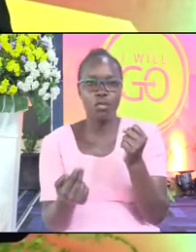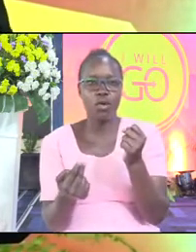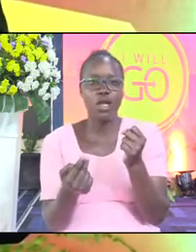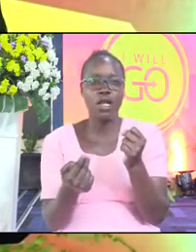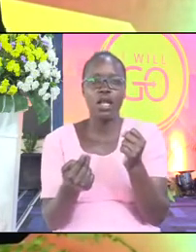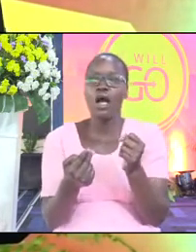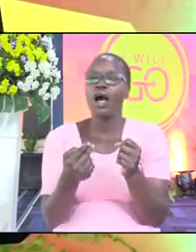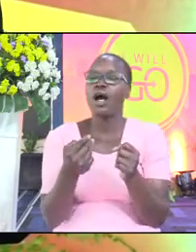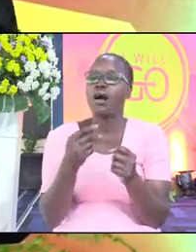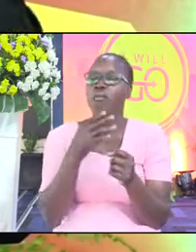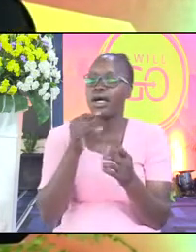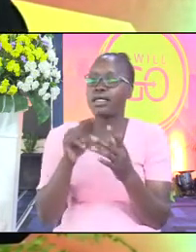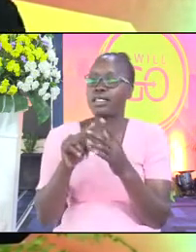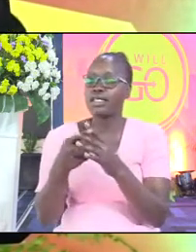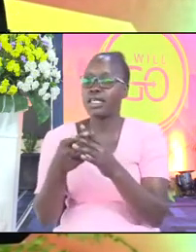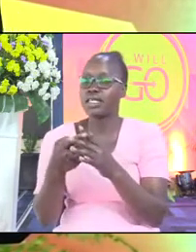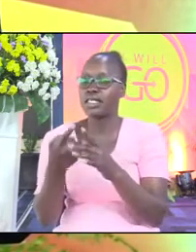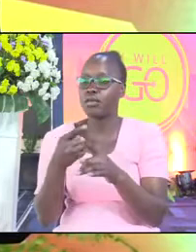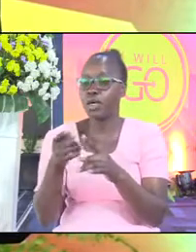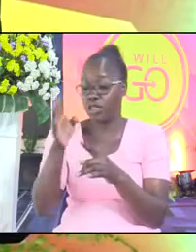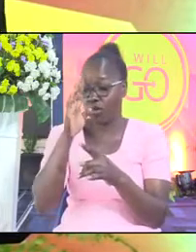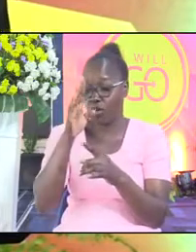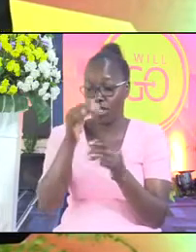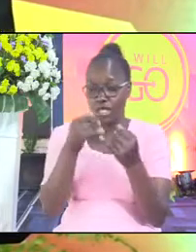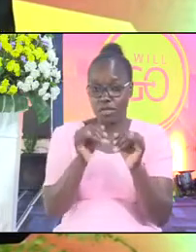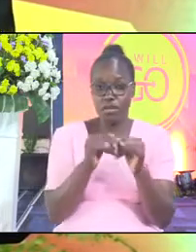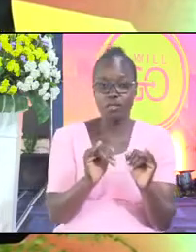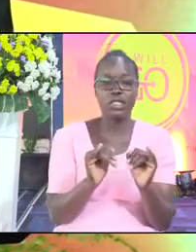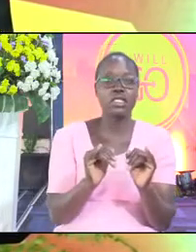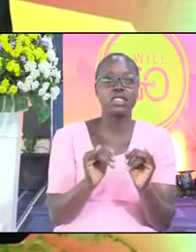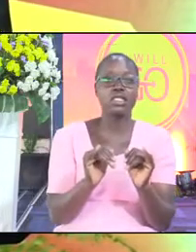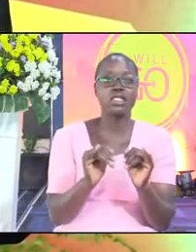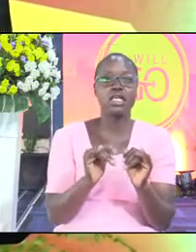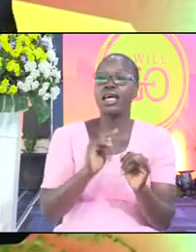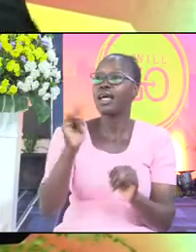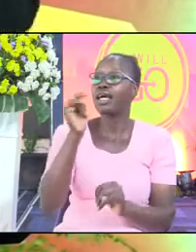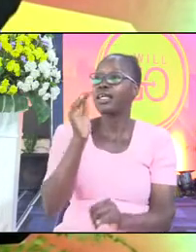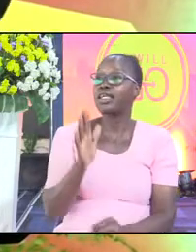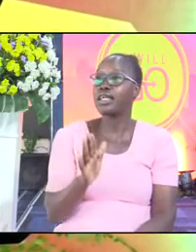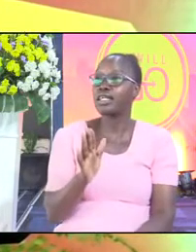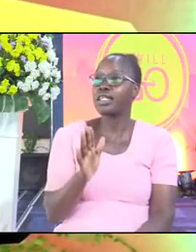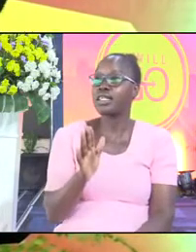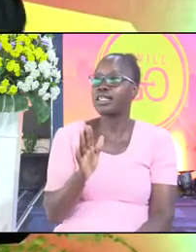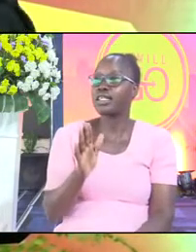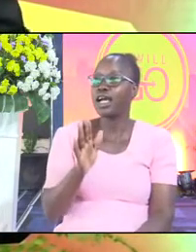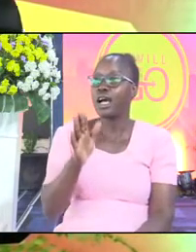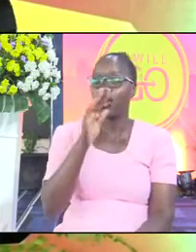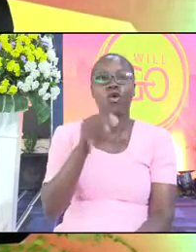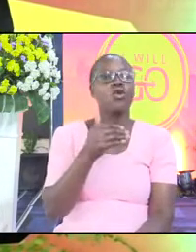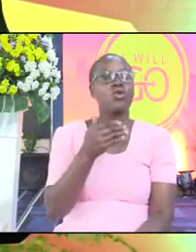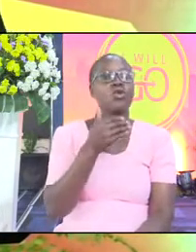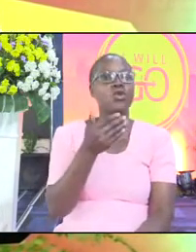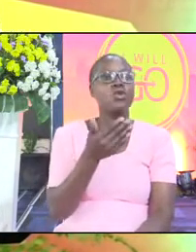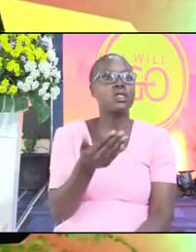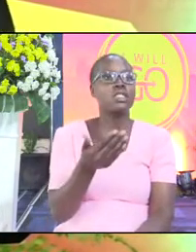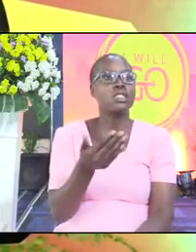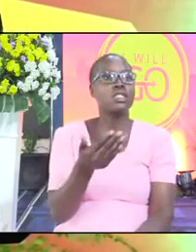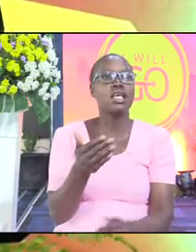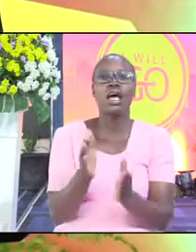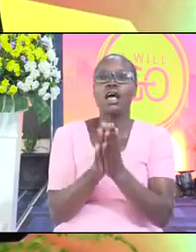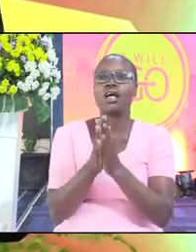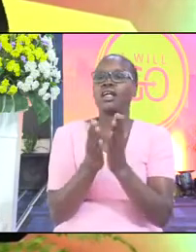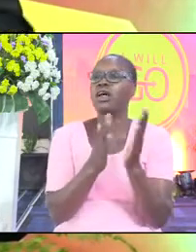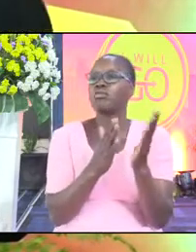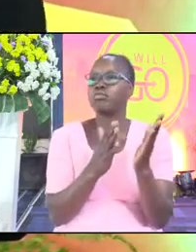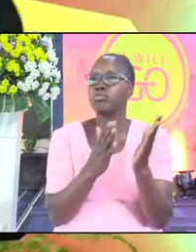Man initiates, but God regulates. Kenyans, God's always in charge. Come on, talk to